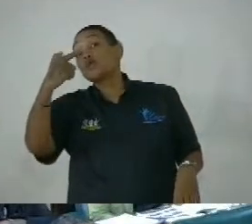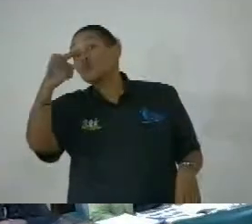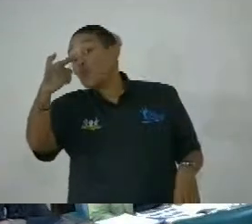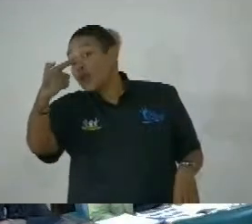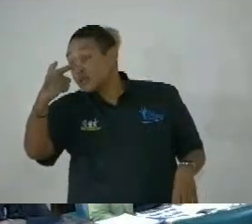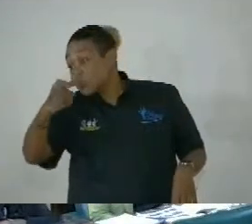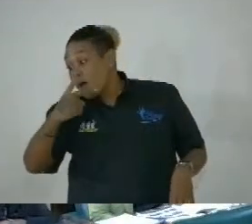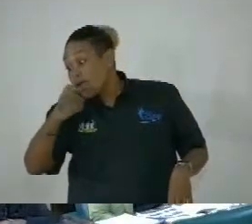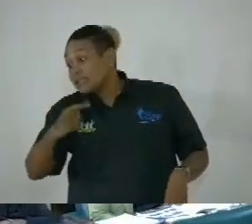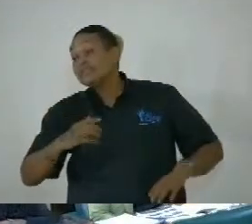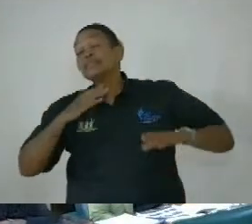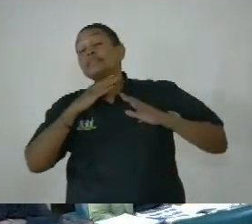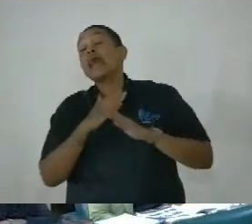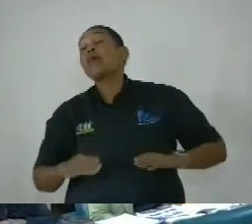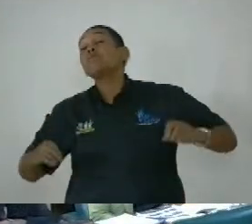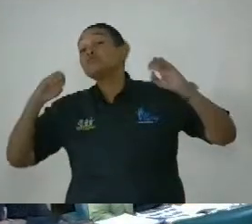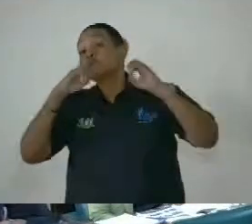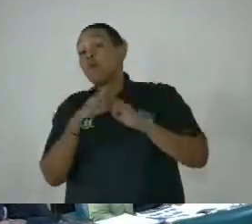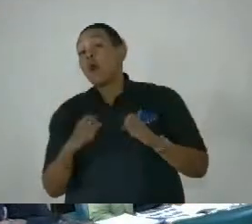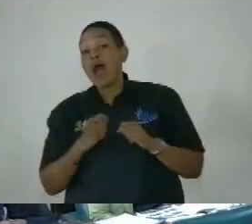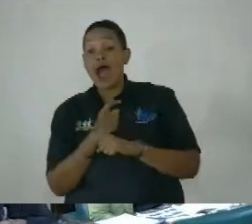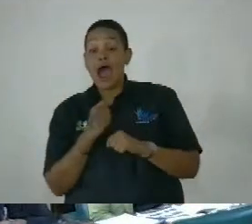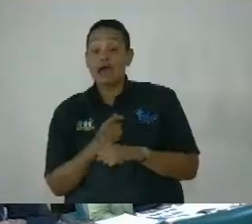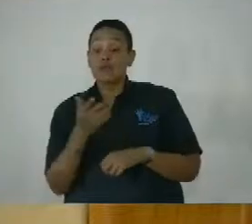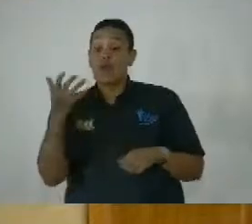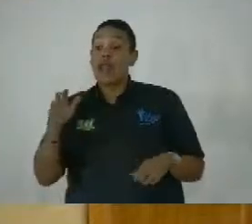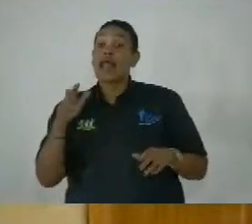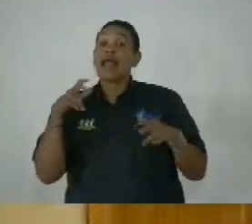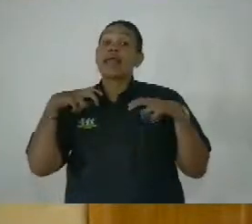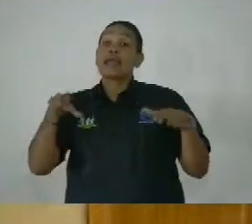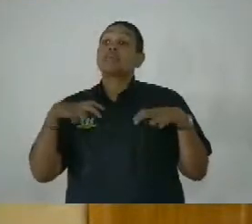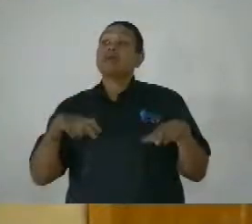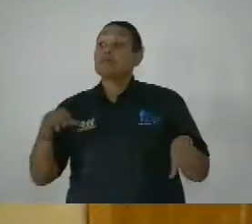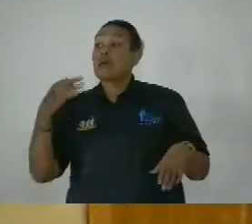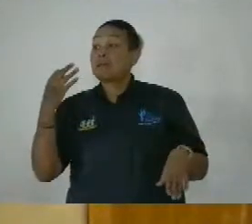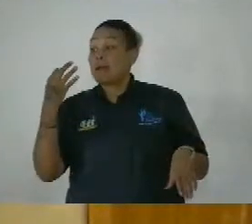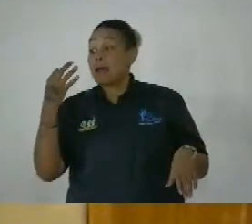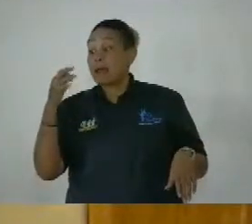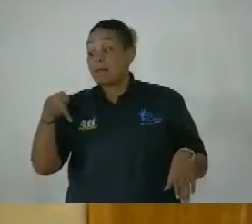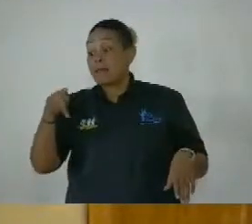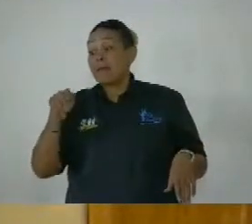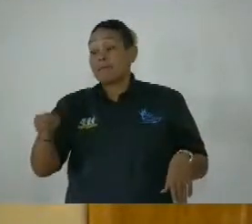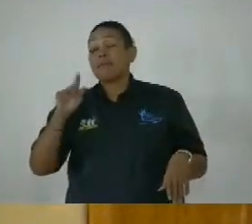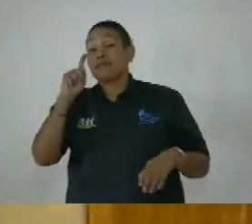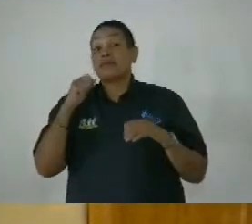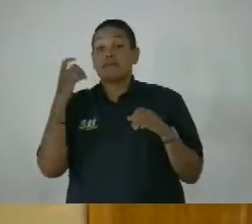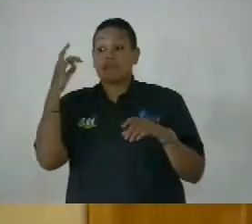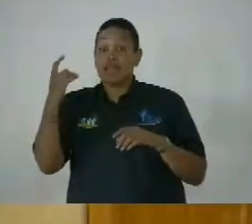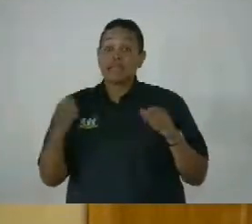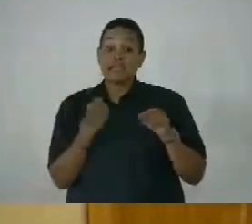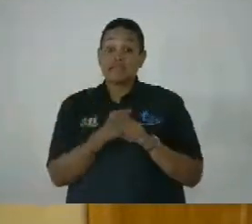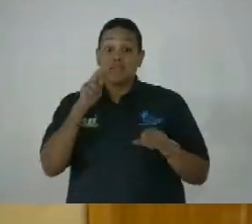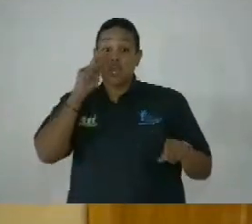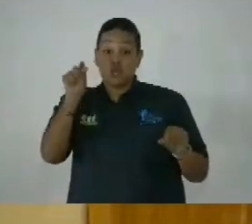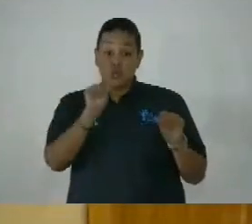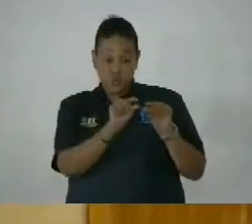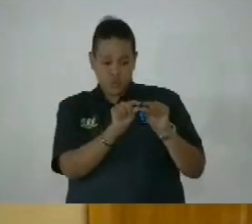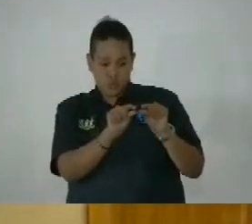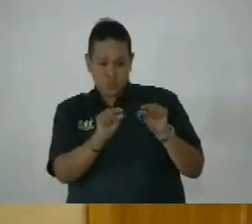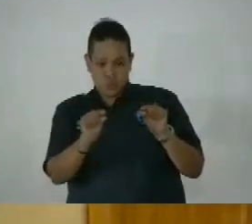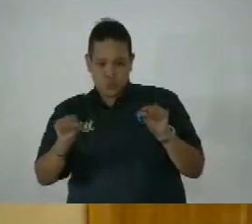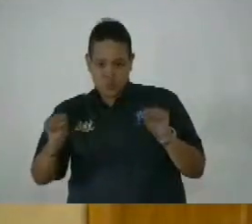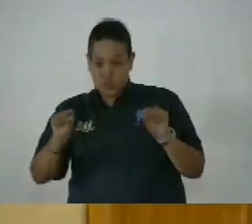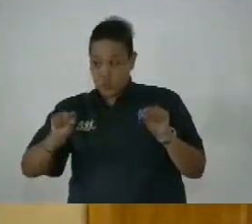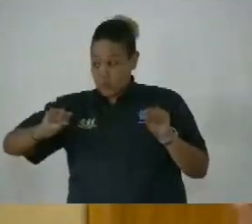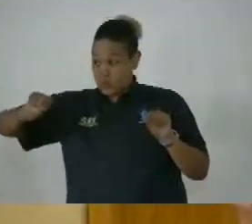Madam Speaker, the annual investment by the PNP regime of 18 years If you look on that diagram and that chart on the wall,